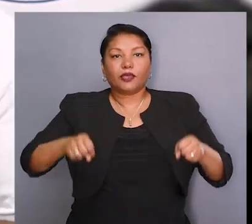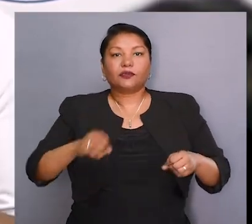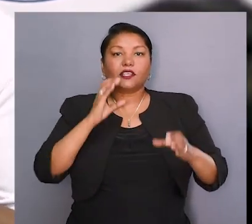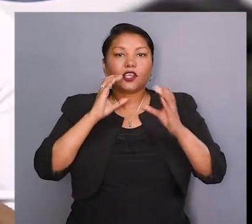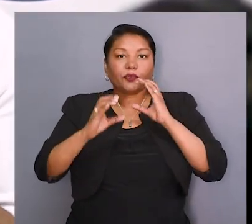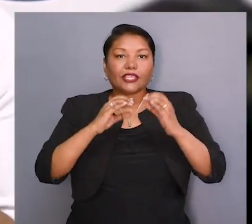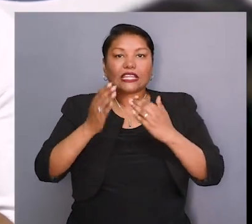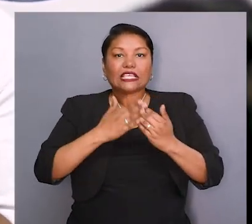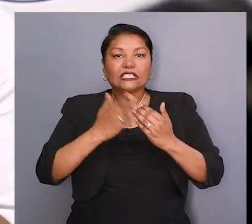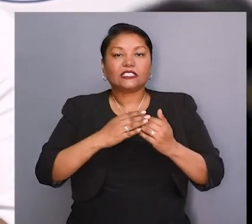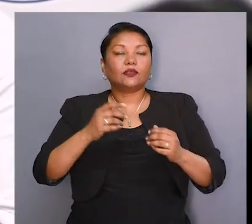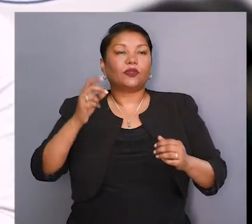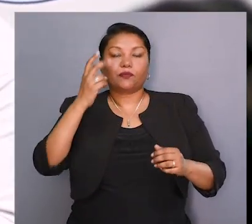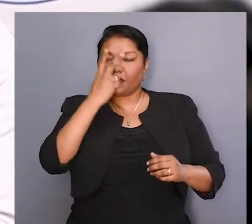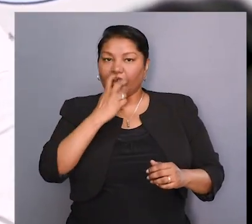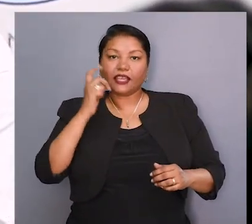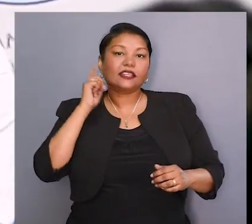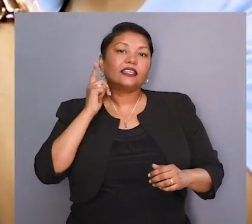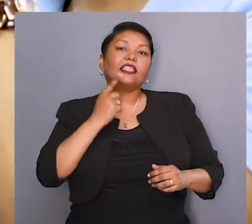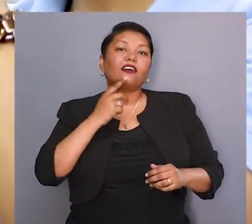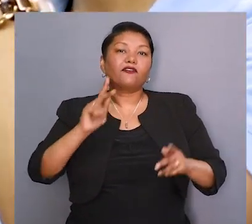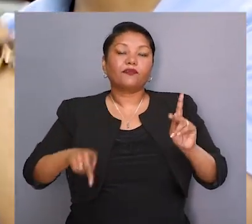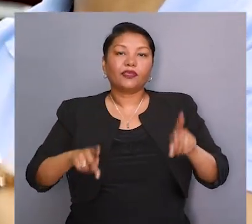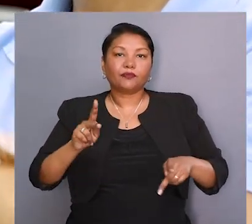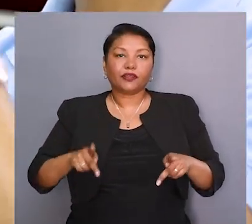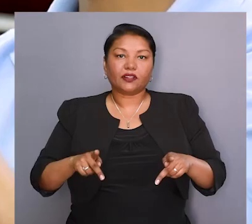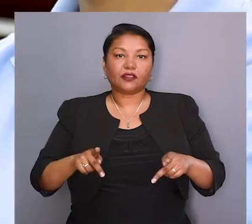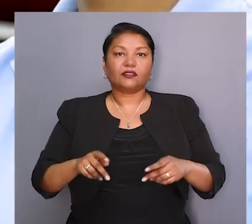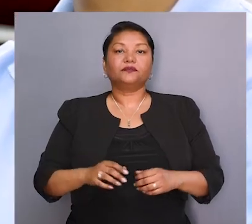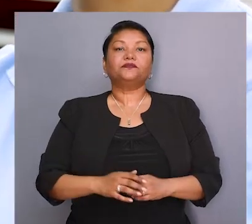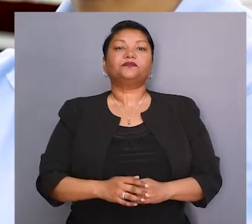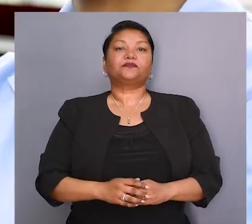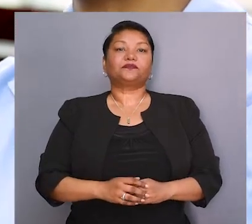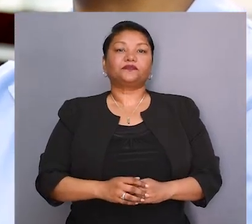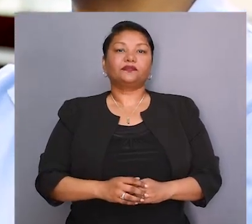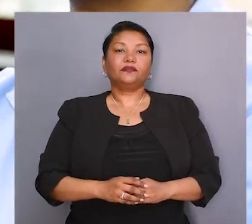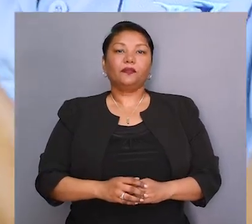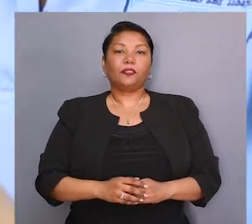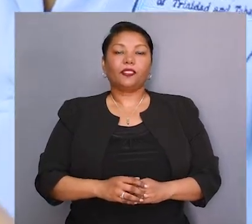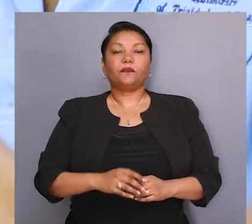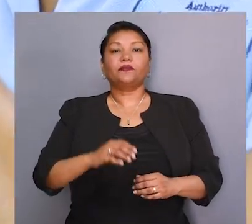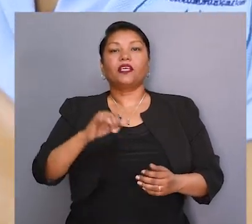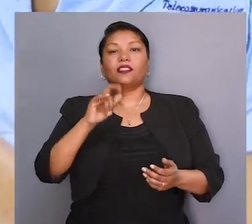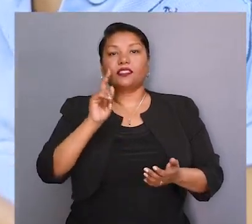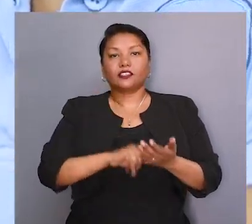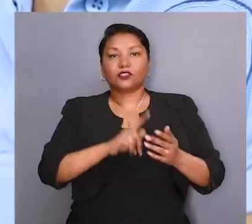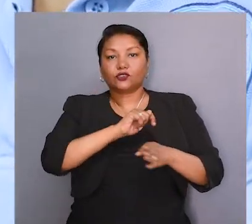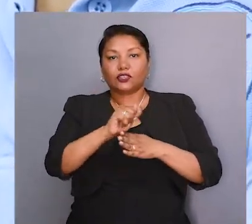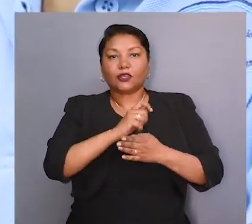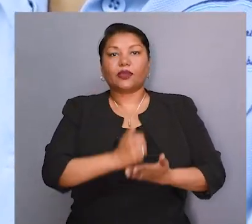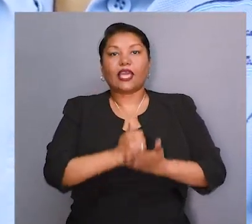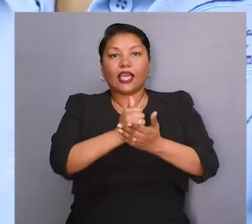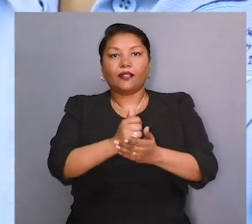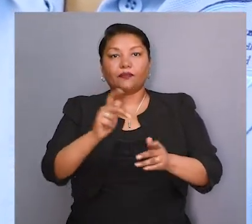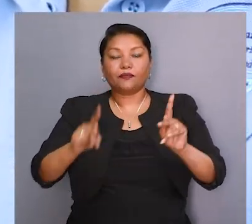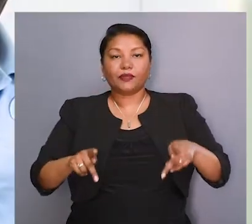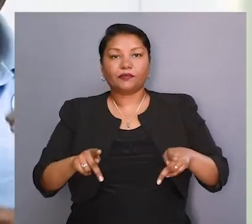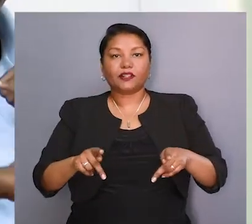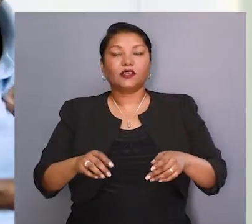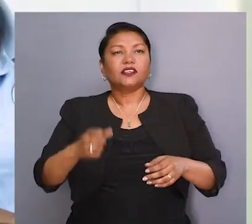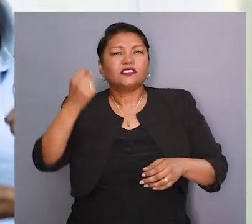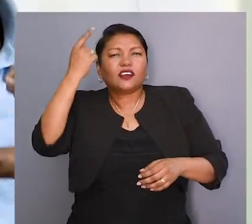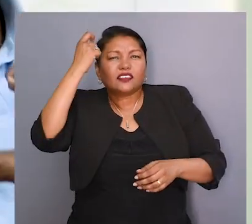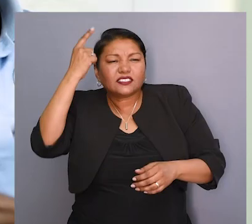effectively communicate with persons who are blind, visually impaired, deaf, or hearing impaired. It will also help persons